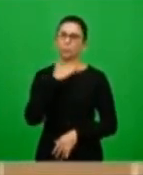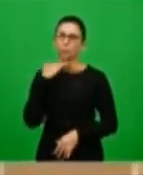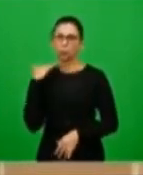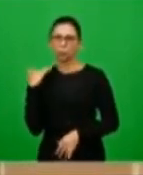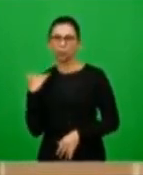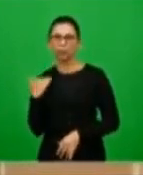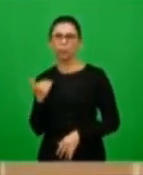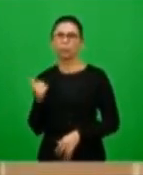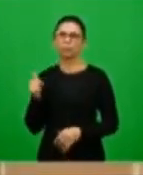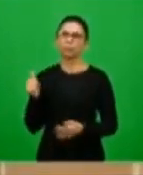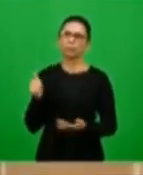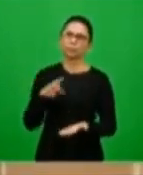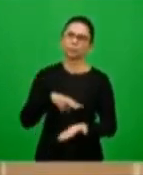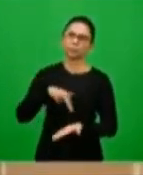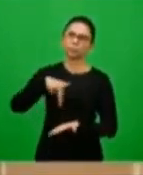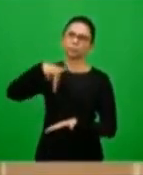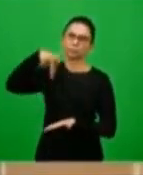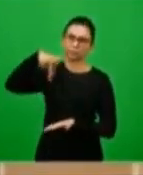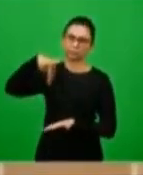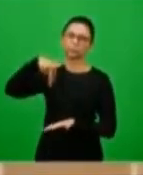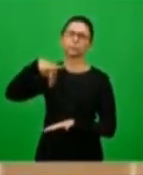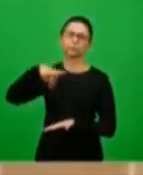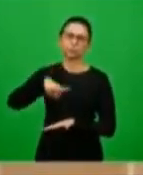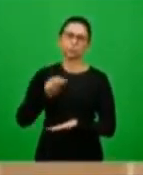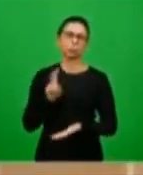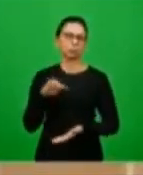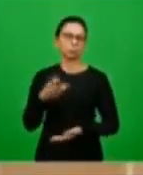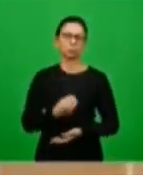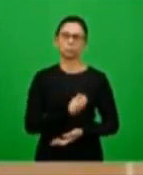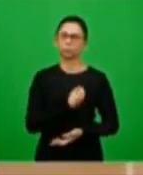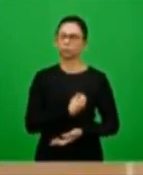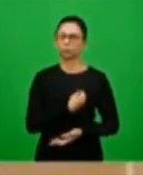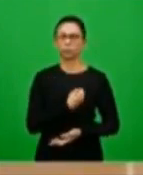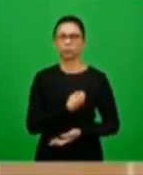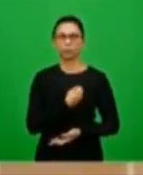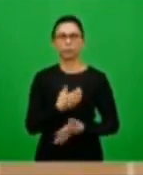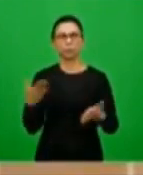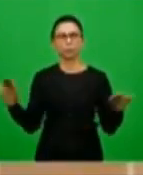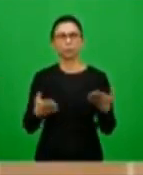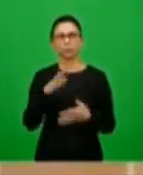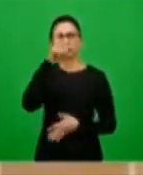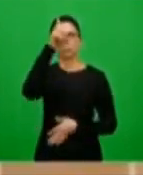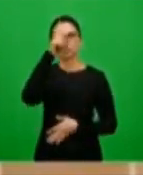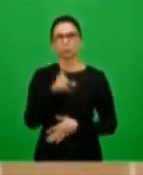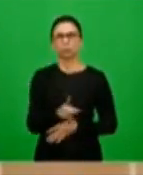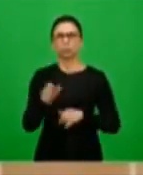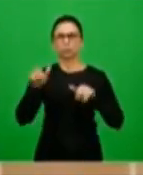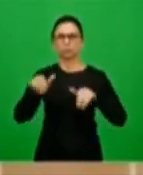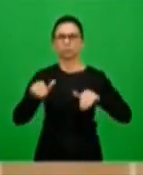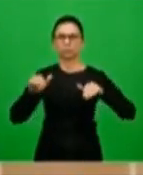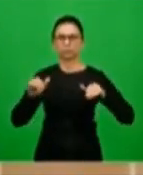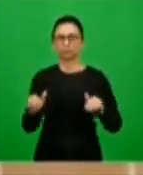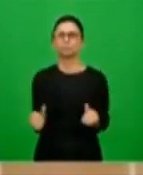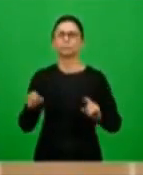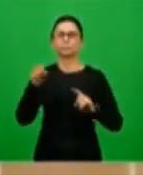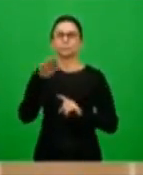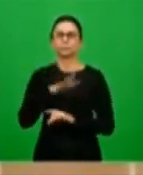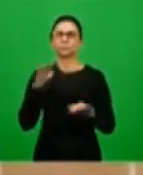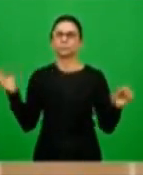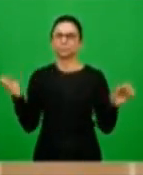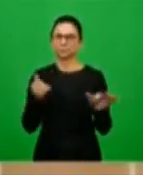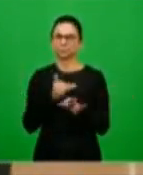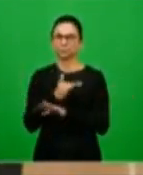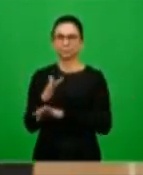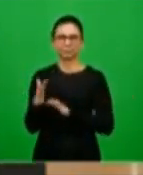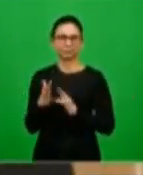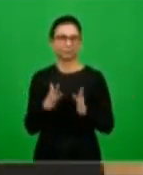he's alive. He's dead, but he's alive. He's dead, but he's alive. And that's why the access is open to the throne of grace.